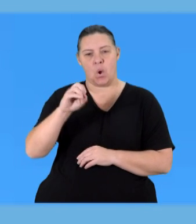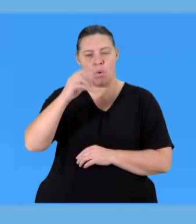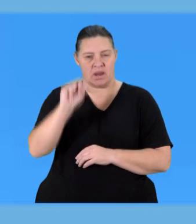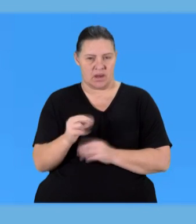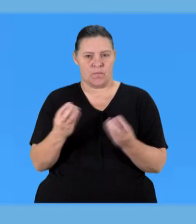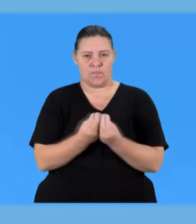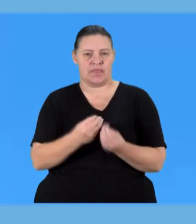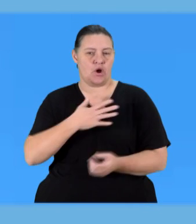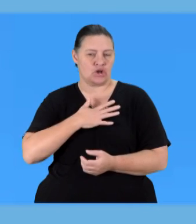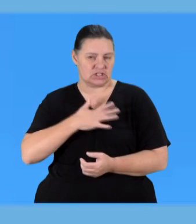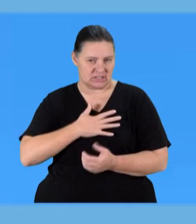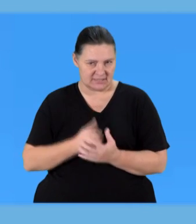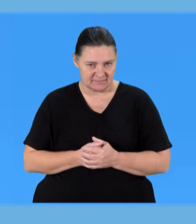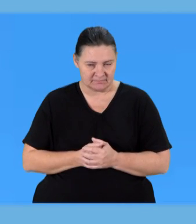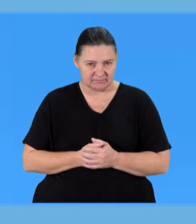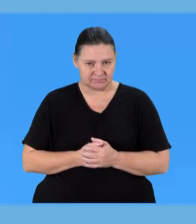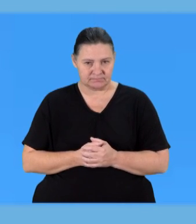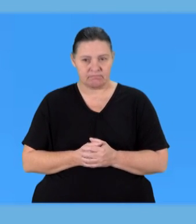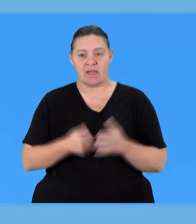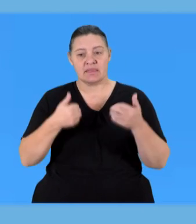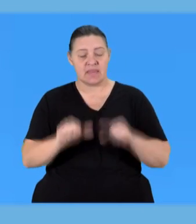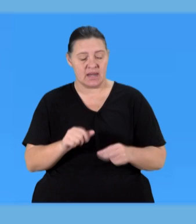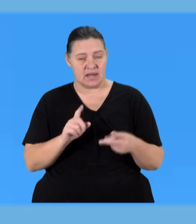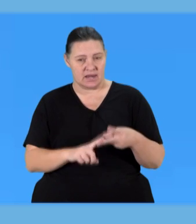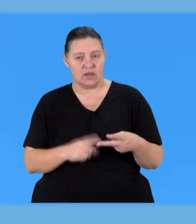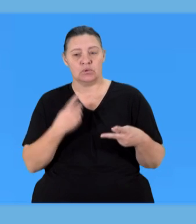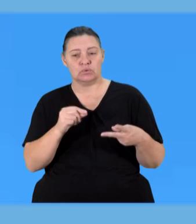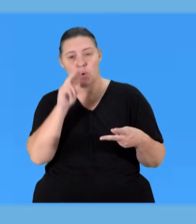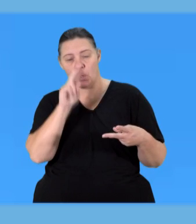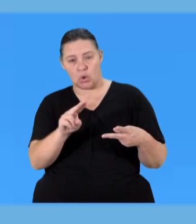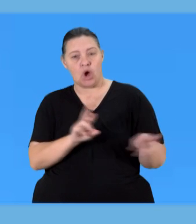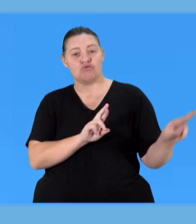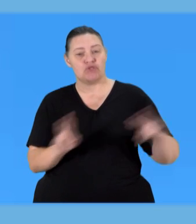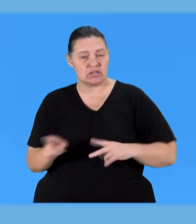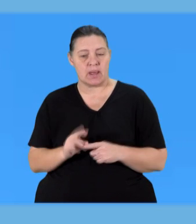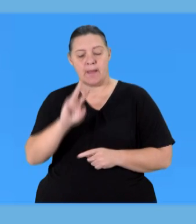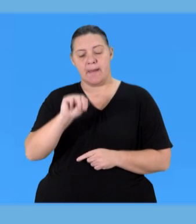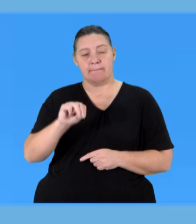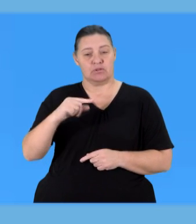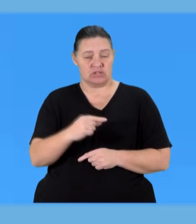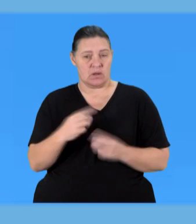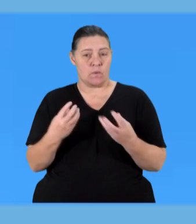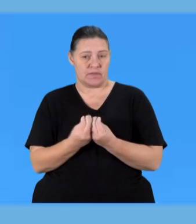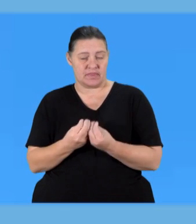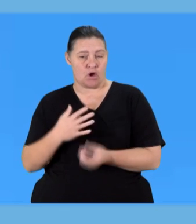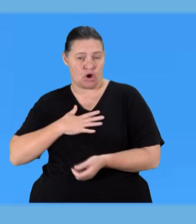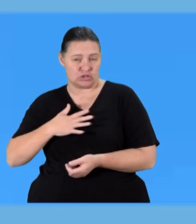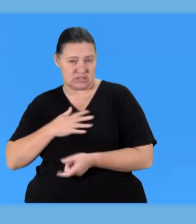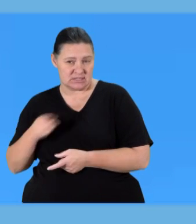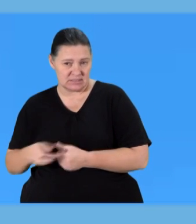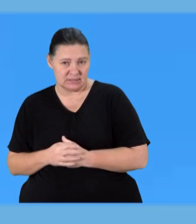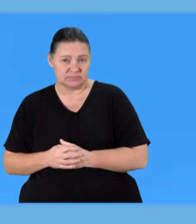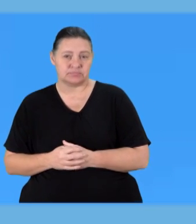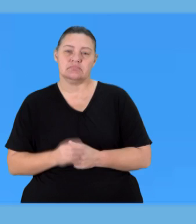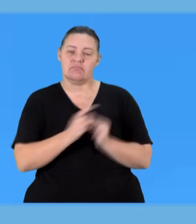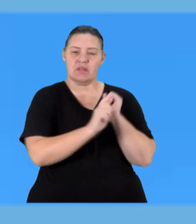of iron with oxygen. So iron with oxygen. Then after that, you're going to be looking at the reaction of magnesium with oxygen.